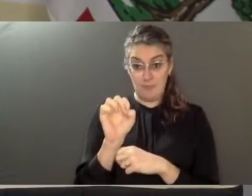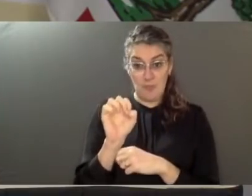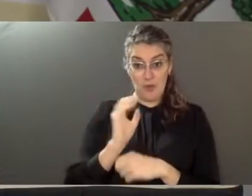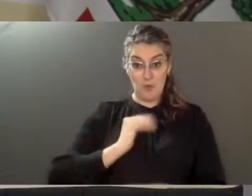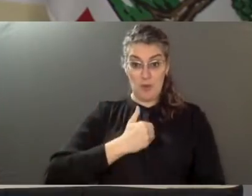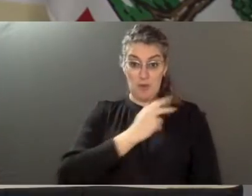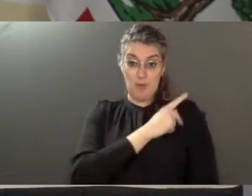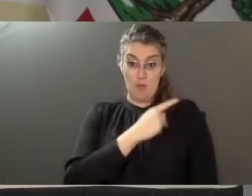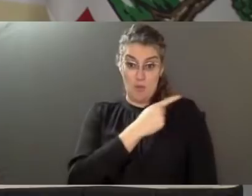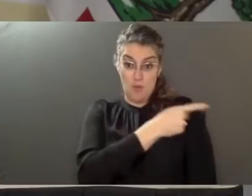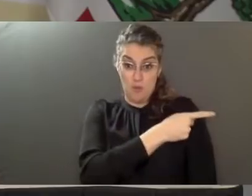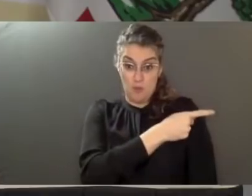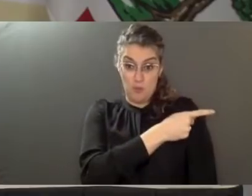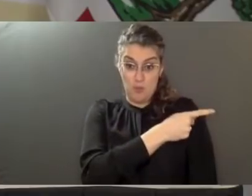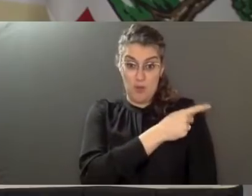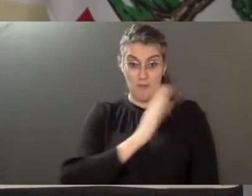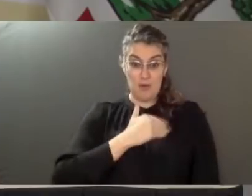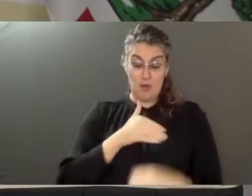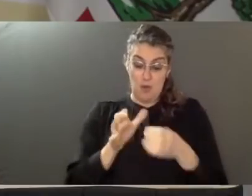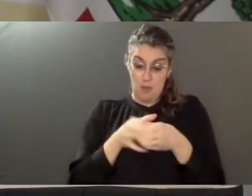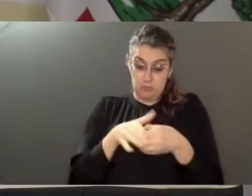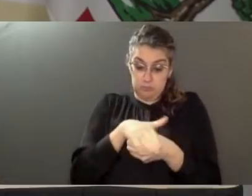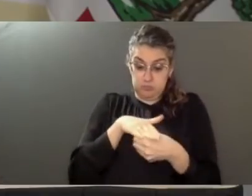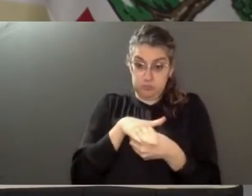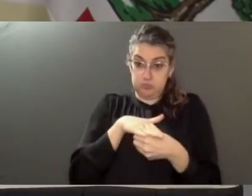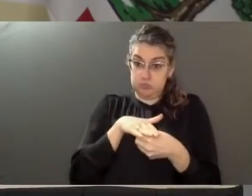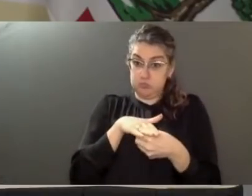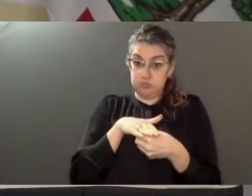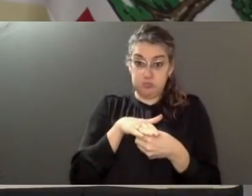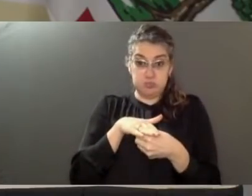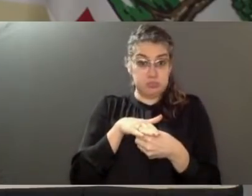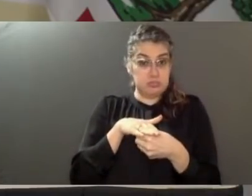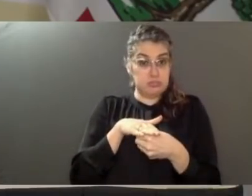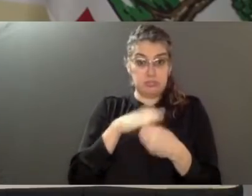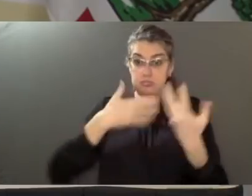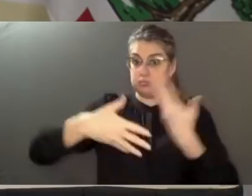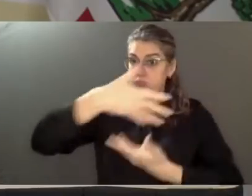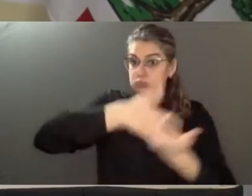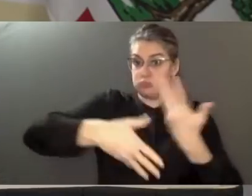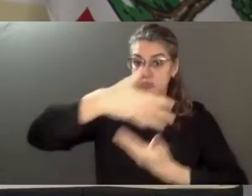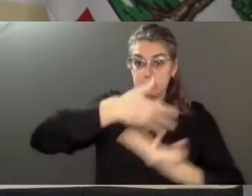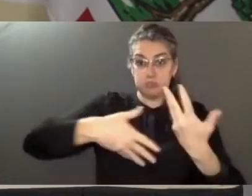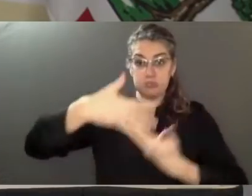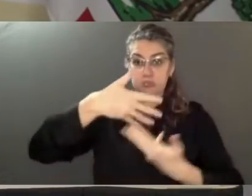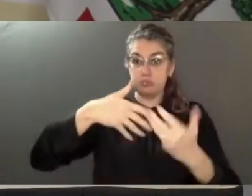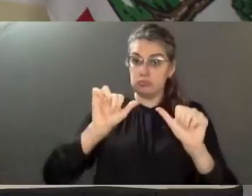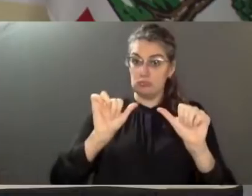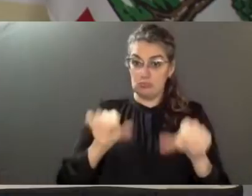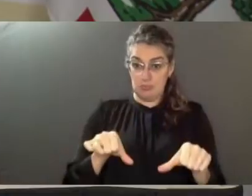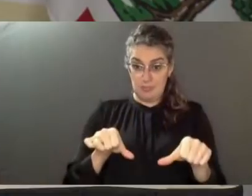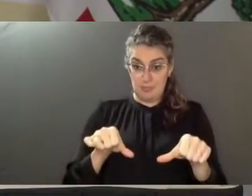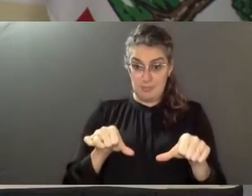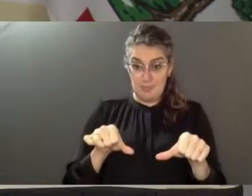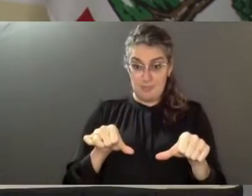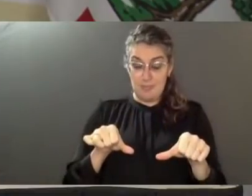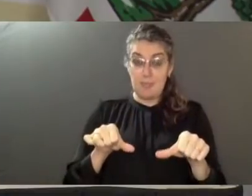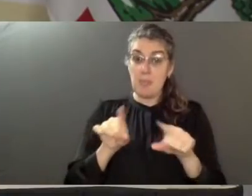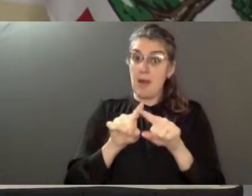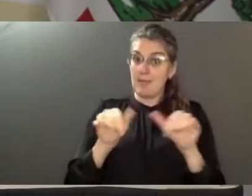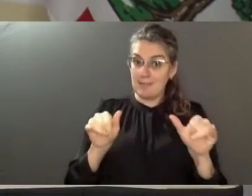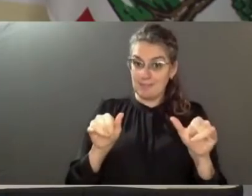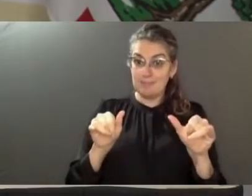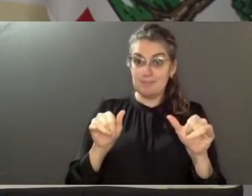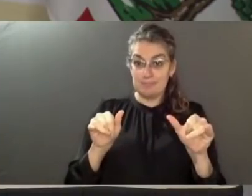jurisdiction to enjoy the level of openness we have here in this time of a worldwide health pandemic.